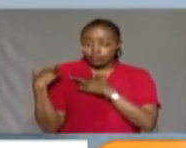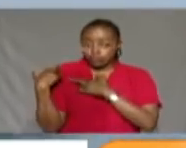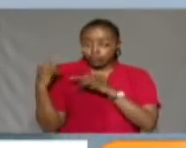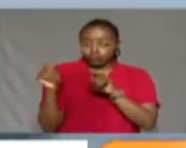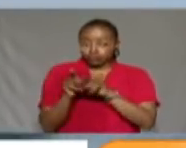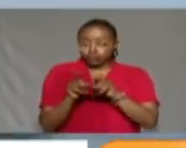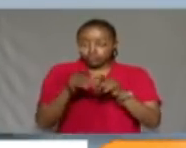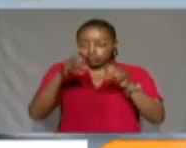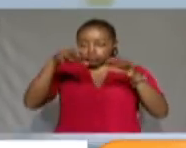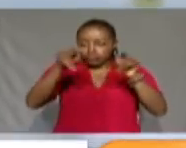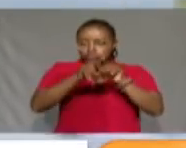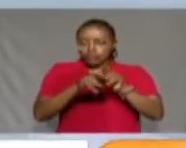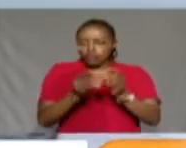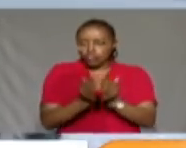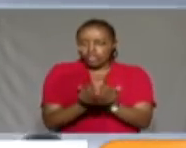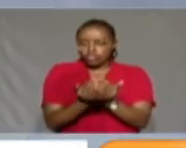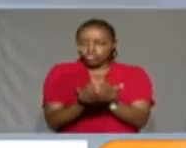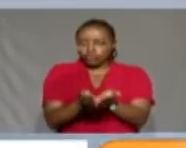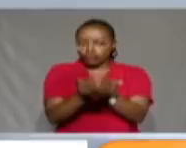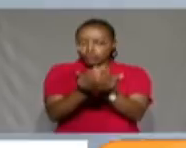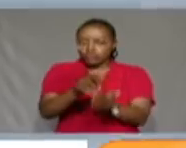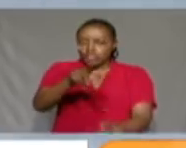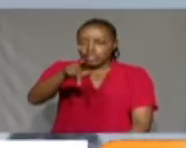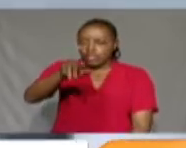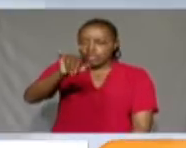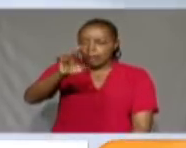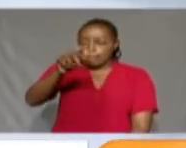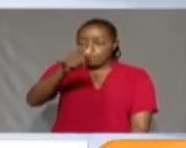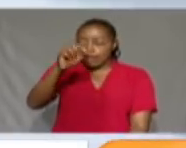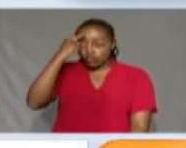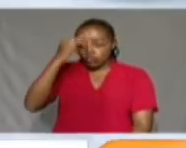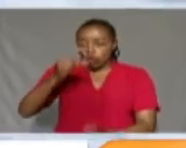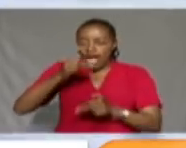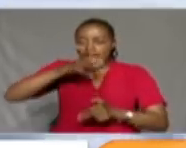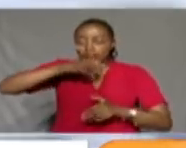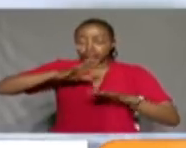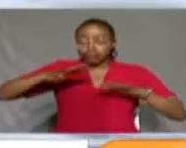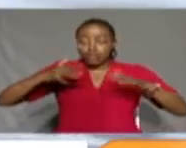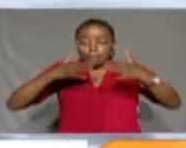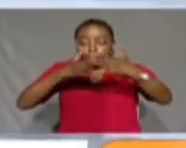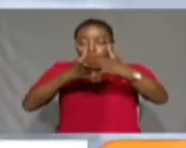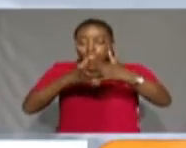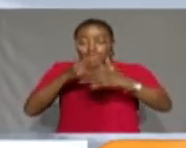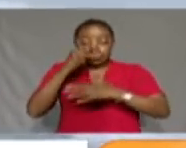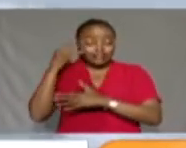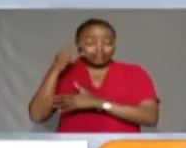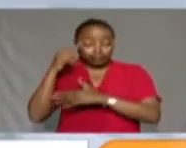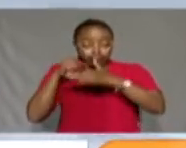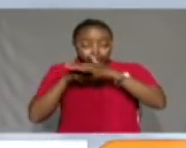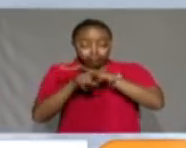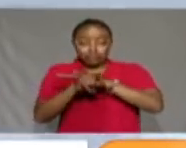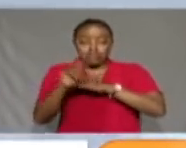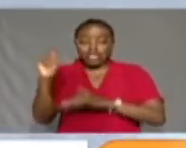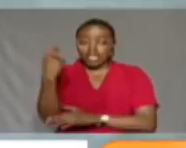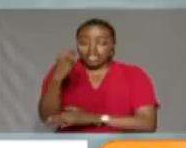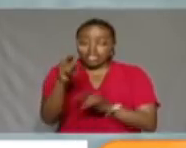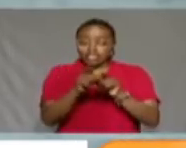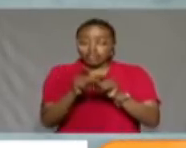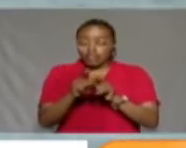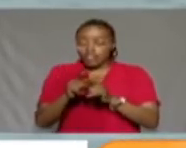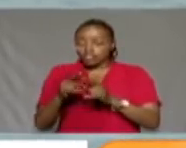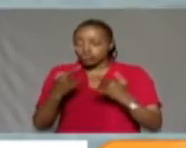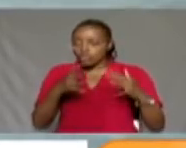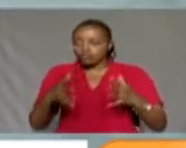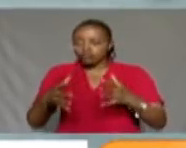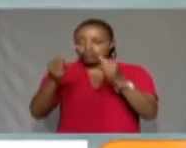parachute drops on ships saved by pirates in high seas, preventing terrorists from accessing Kenya, and combating drug